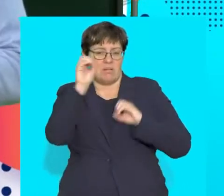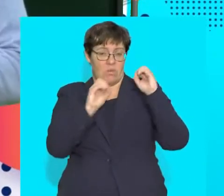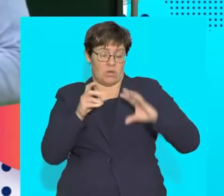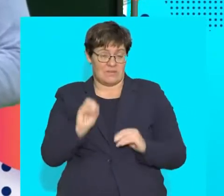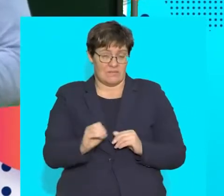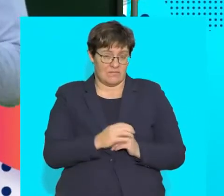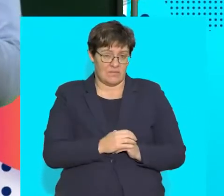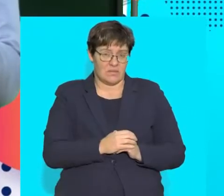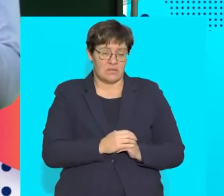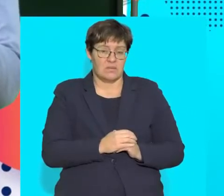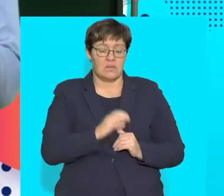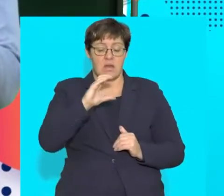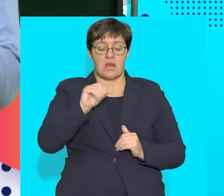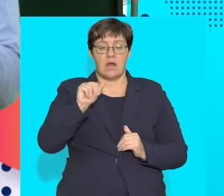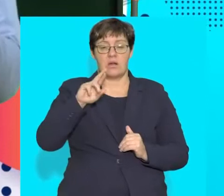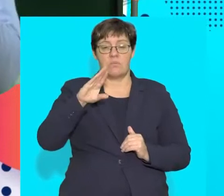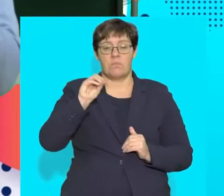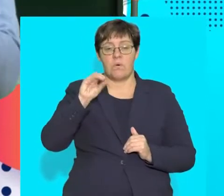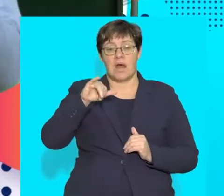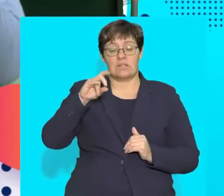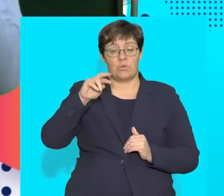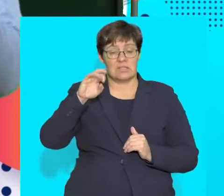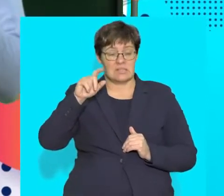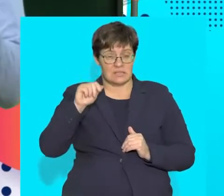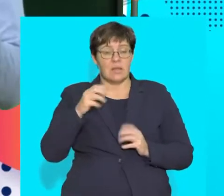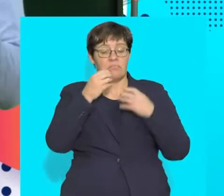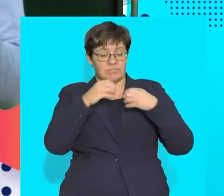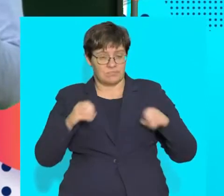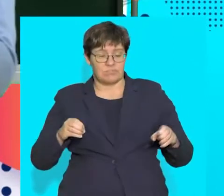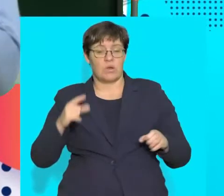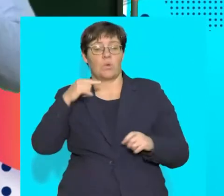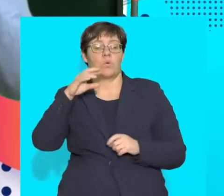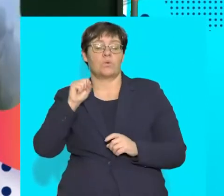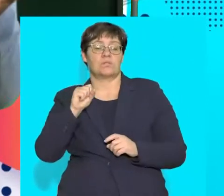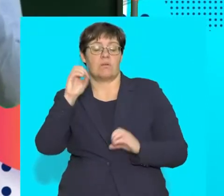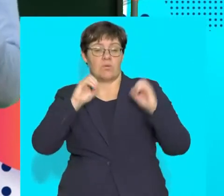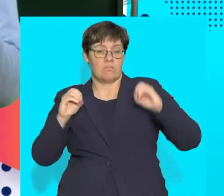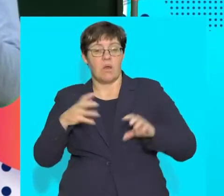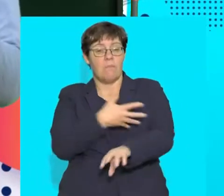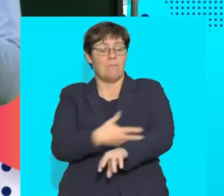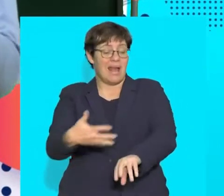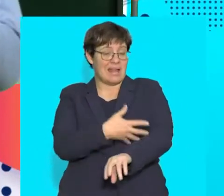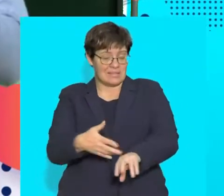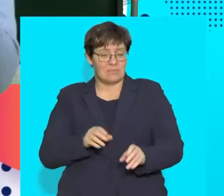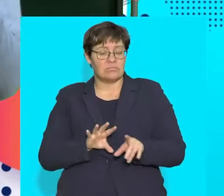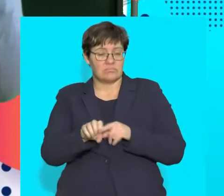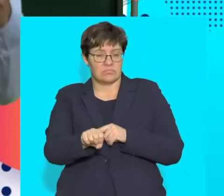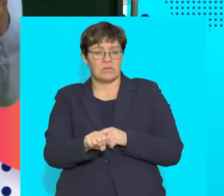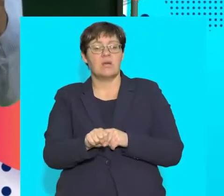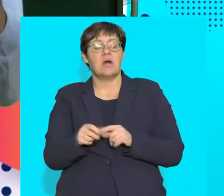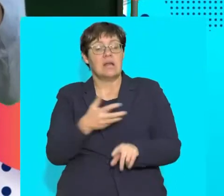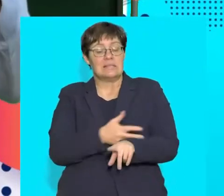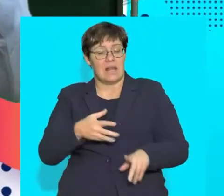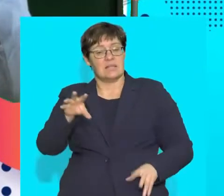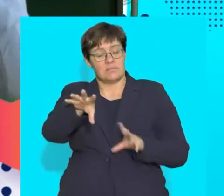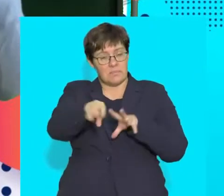molecules. Carbohydrates are broken down into glucose molecules, which then flow in the bloodstream to be absorbed by the